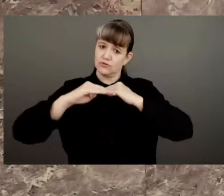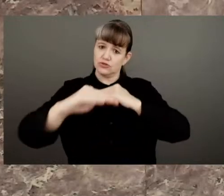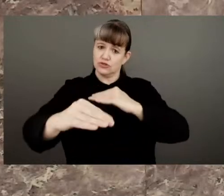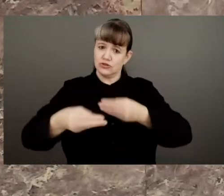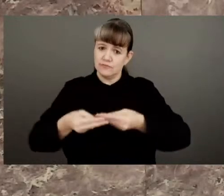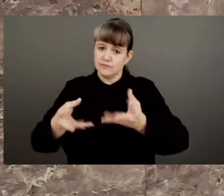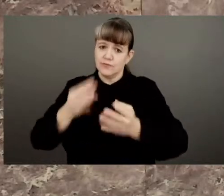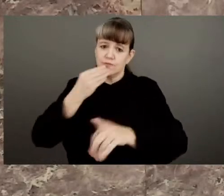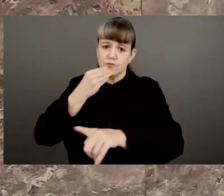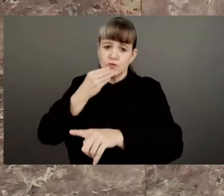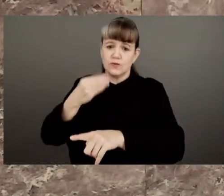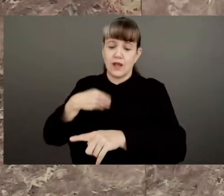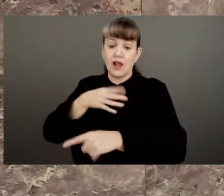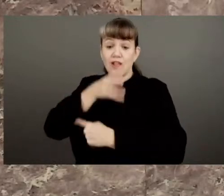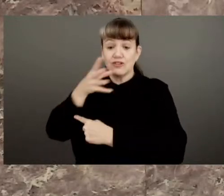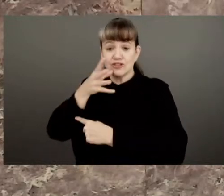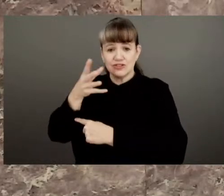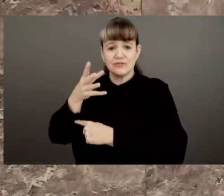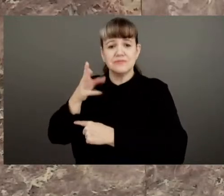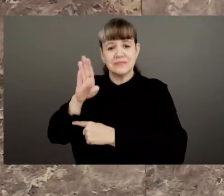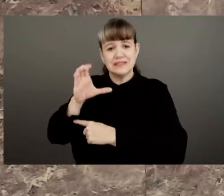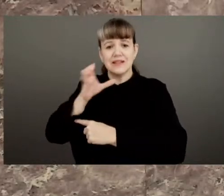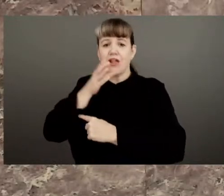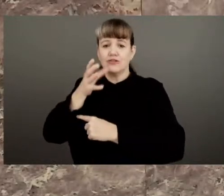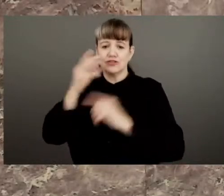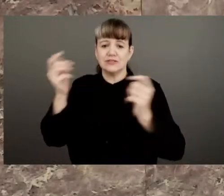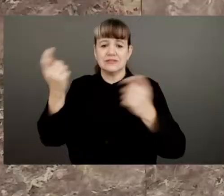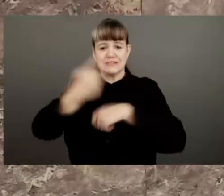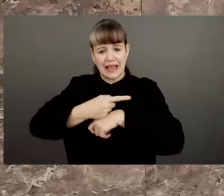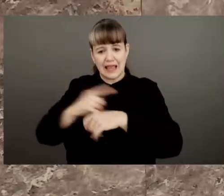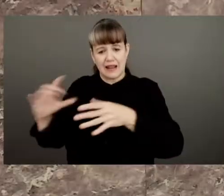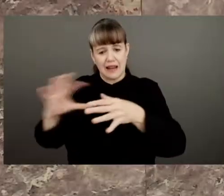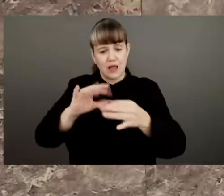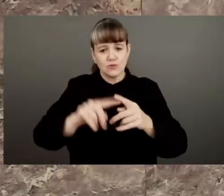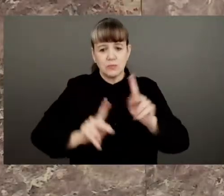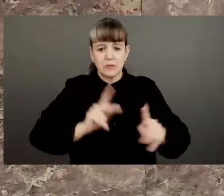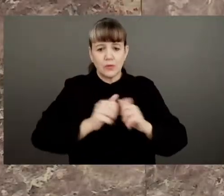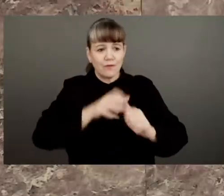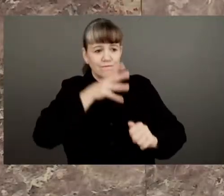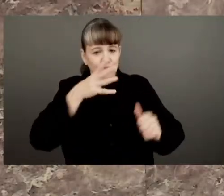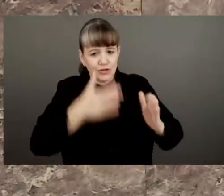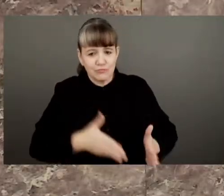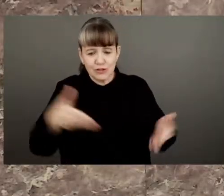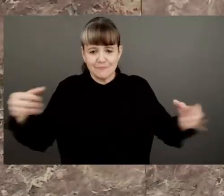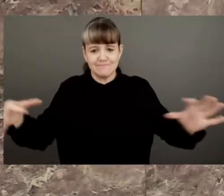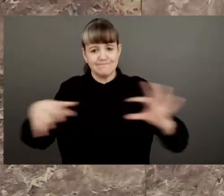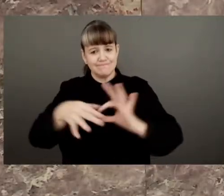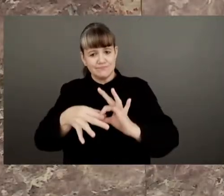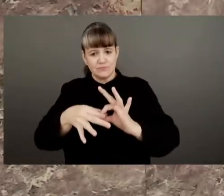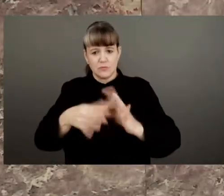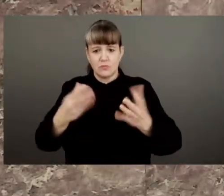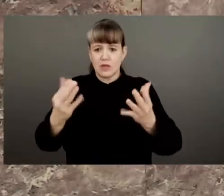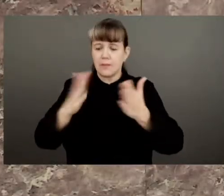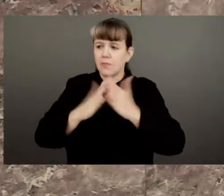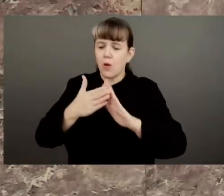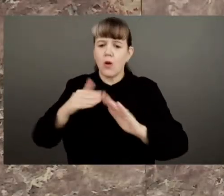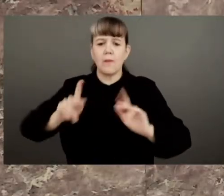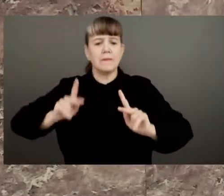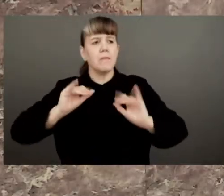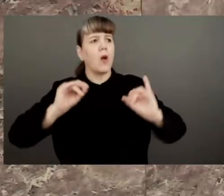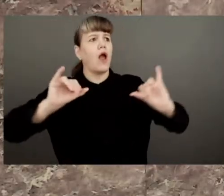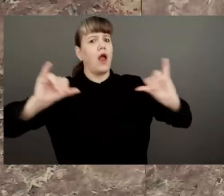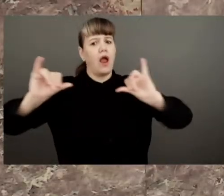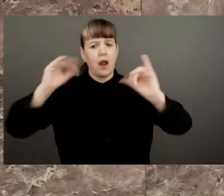of agriculture's positive impact on the local economy while giving farmers and ranchers an opportunity to share ideas